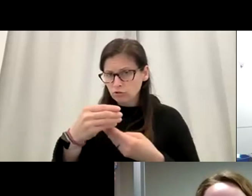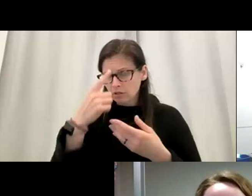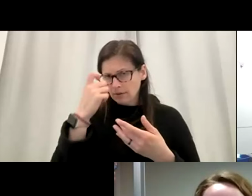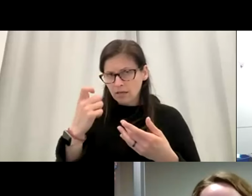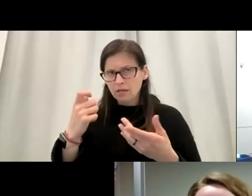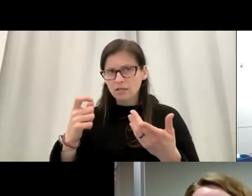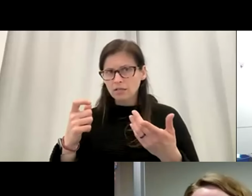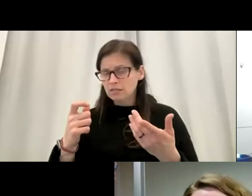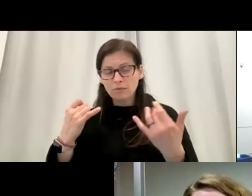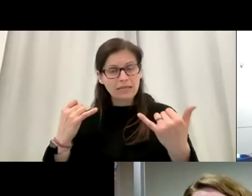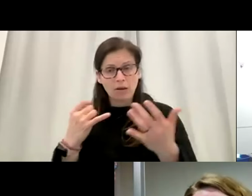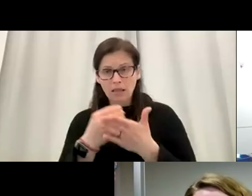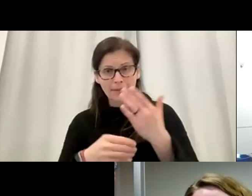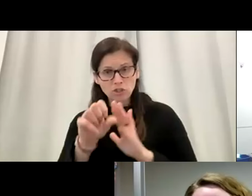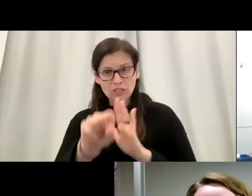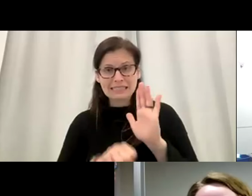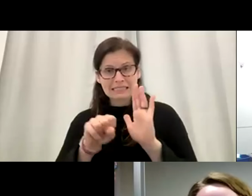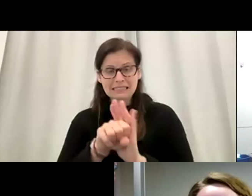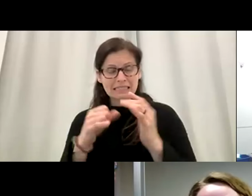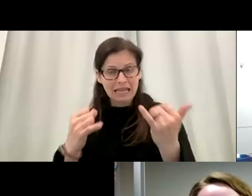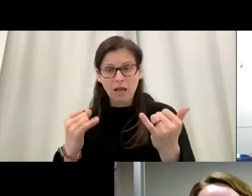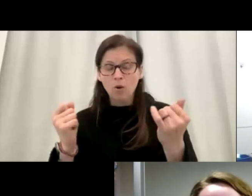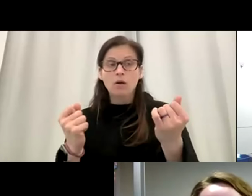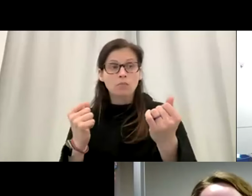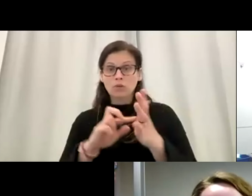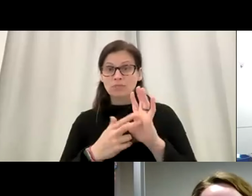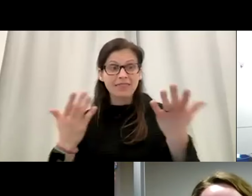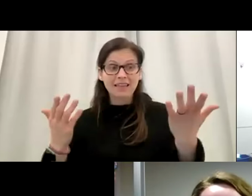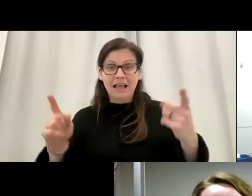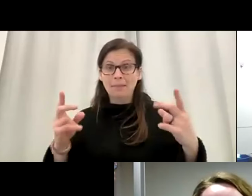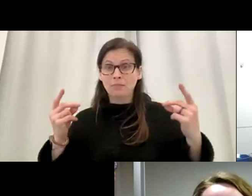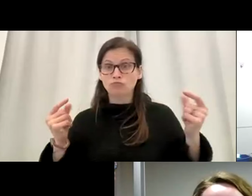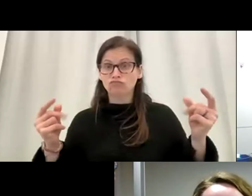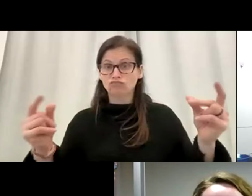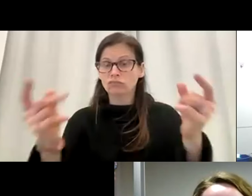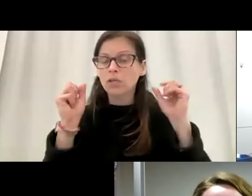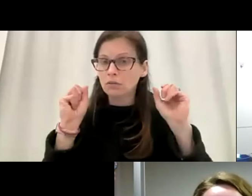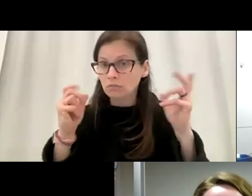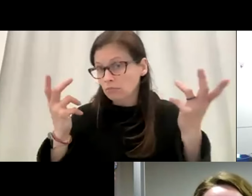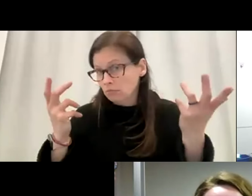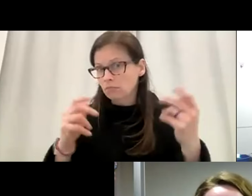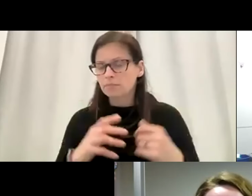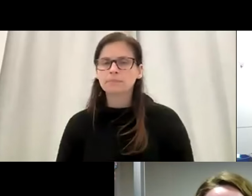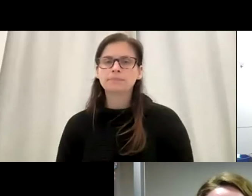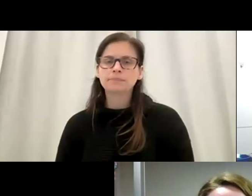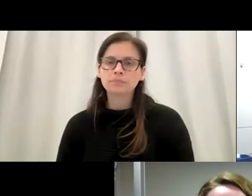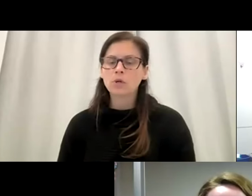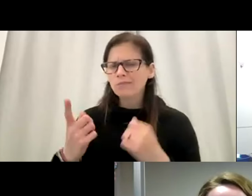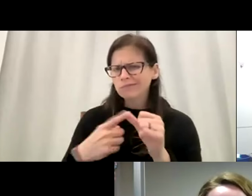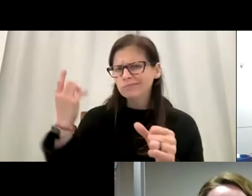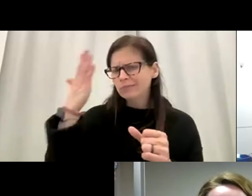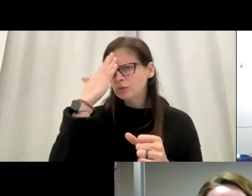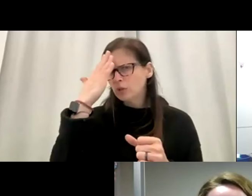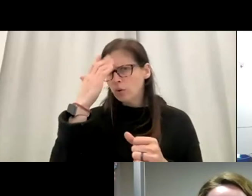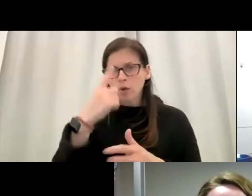deep in budget season, and this is one of the times where things are happening pretty quickly. So just like first kind of knowing your